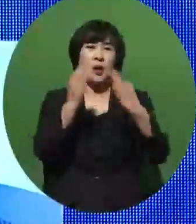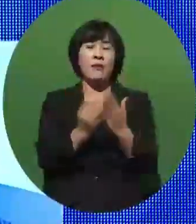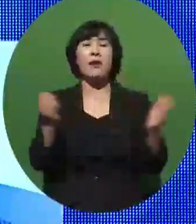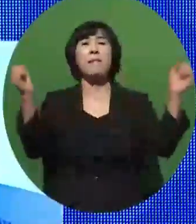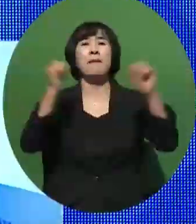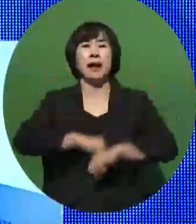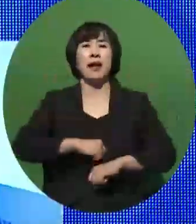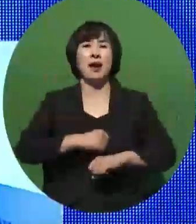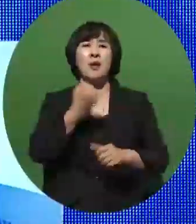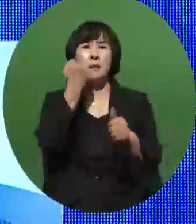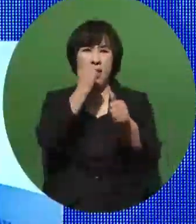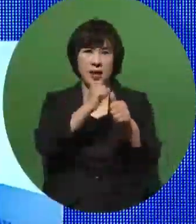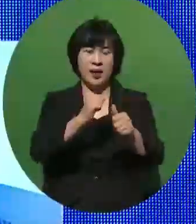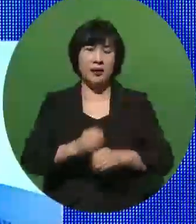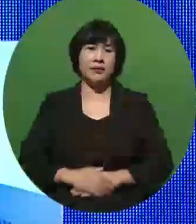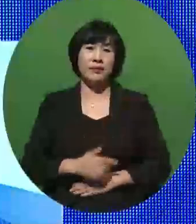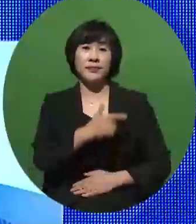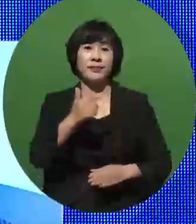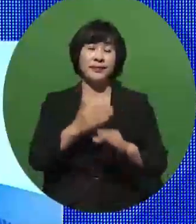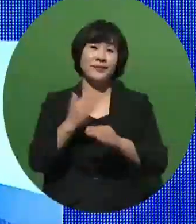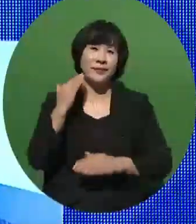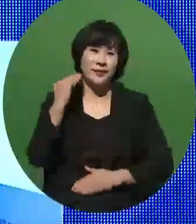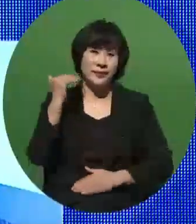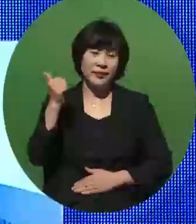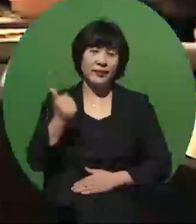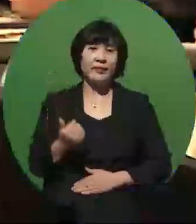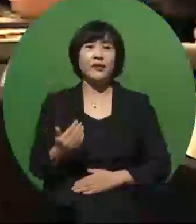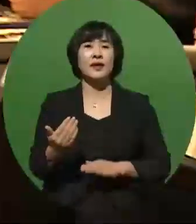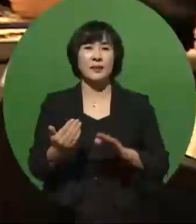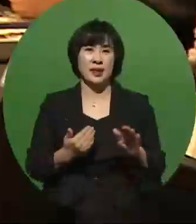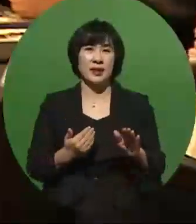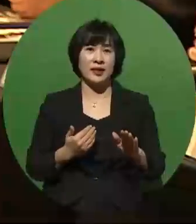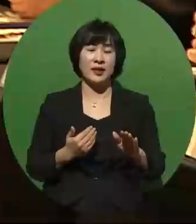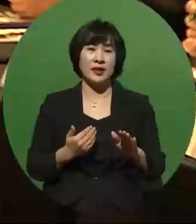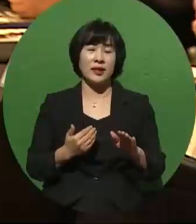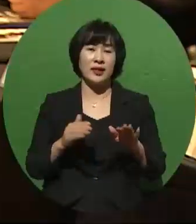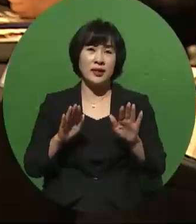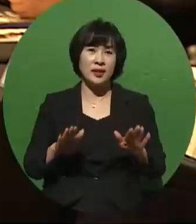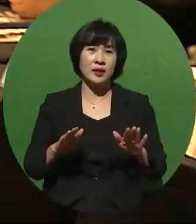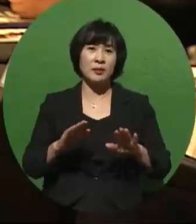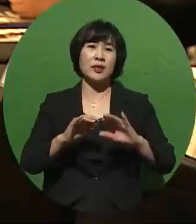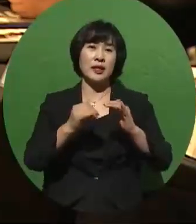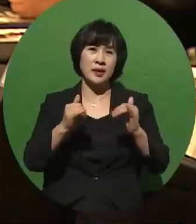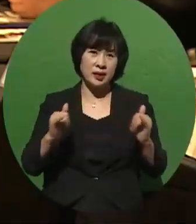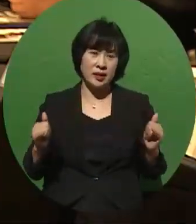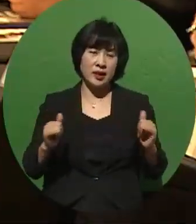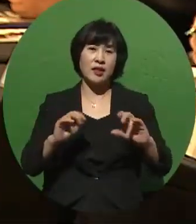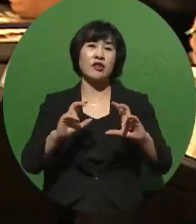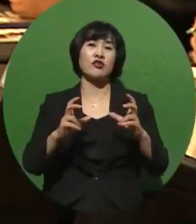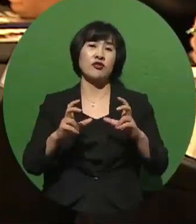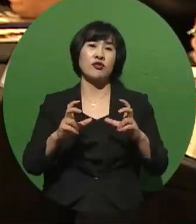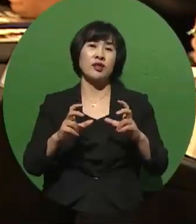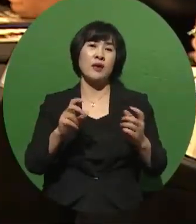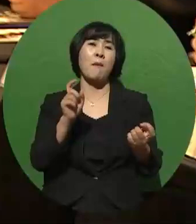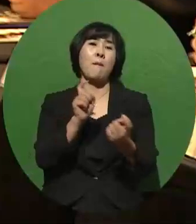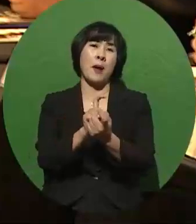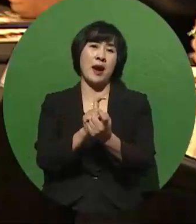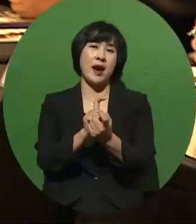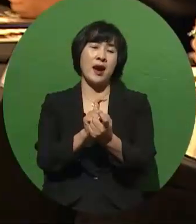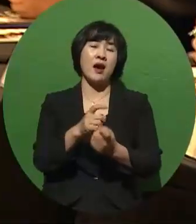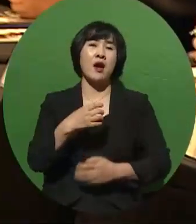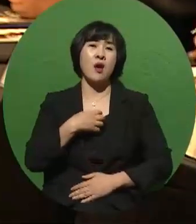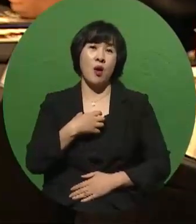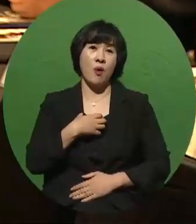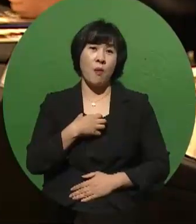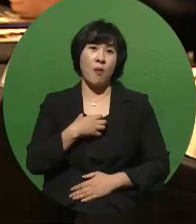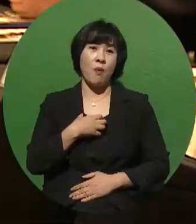global peace, both humanity and our planet are at risk of extinction. President Kim Dae-jung advocated for